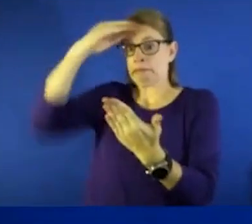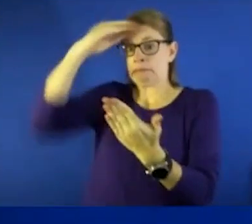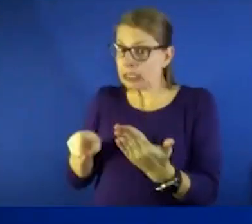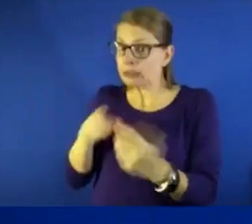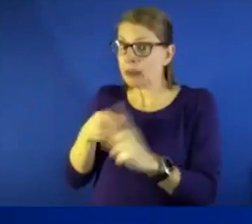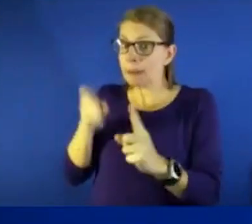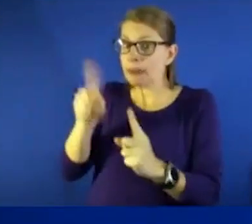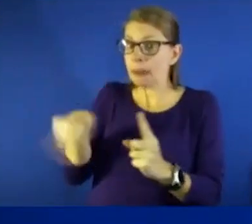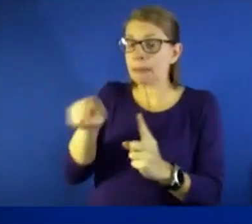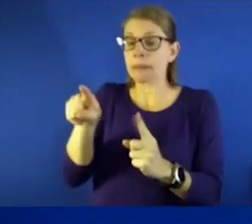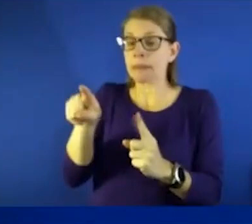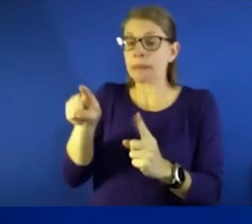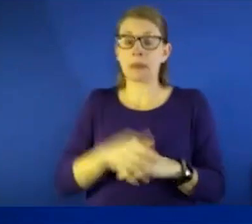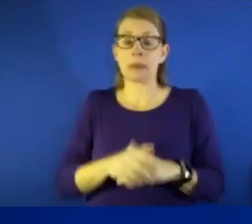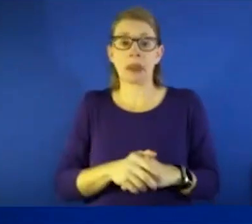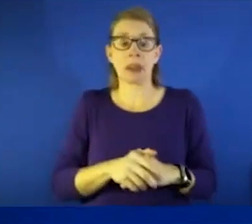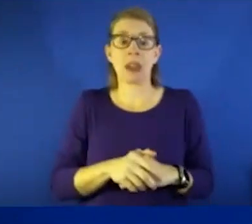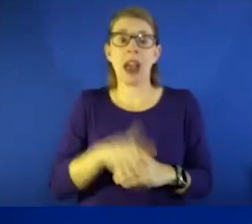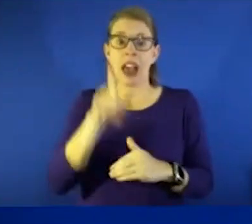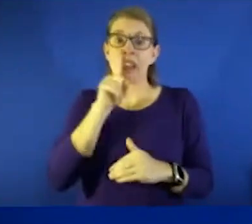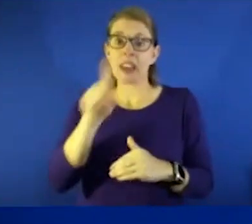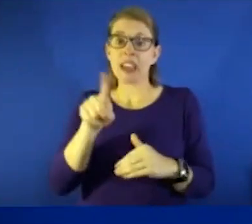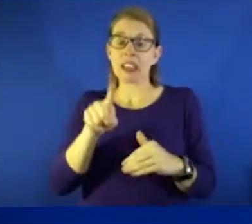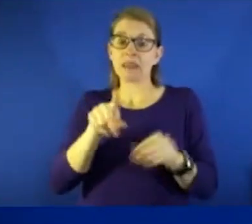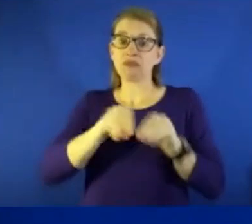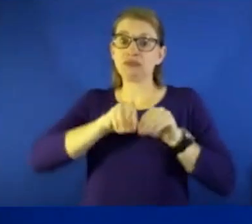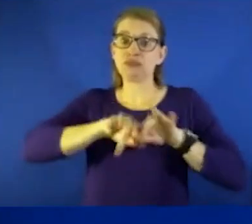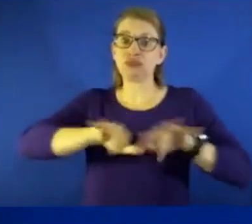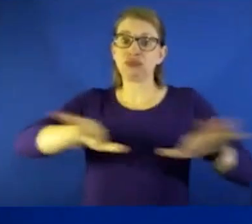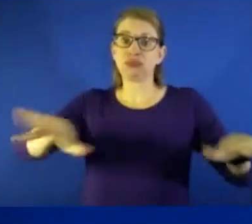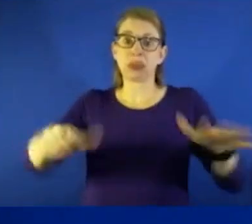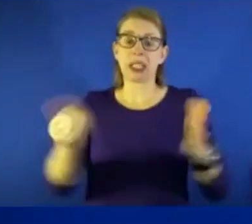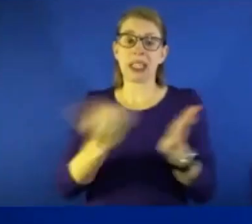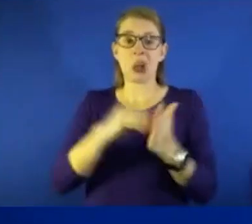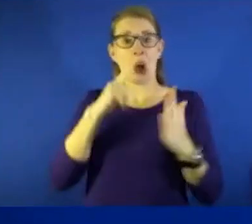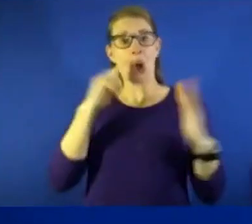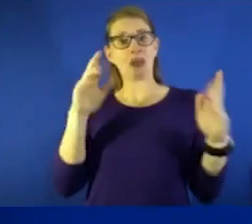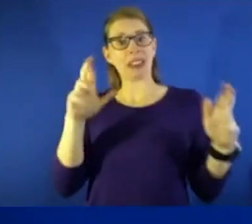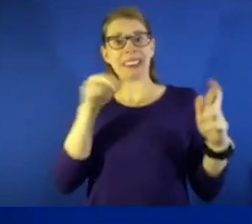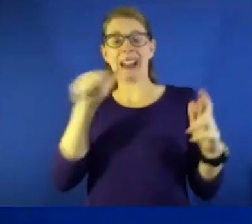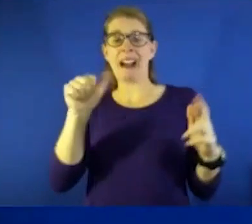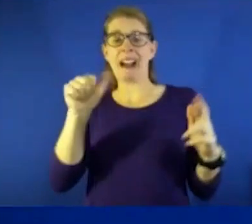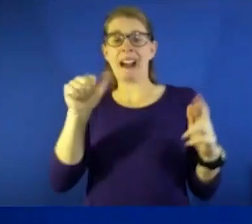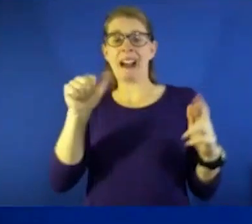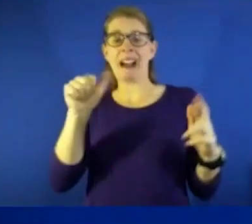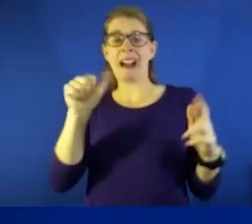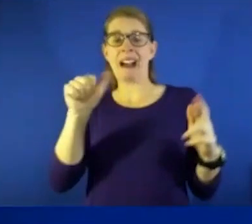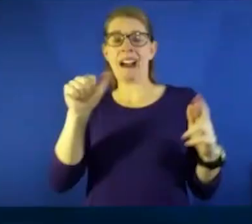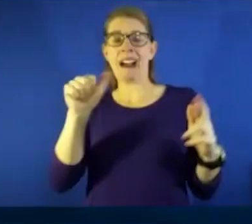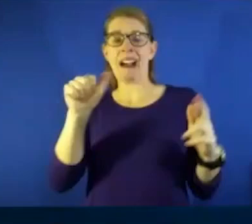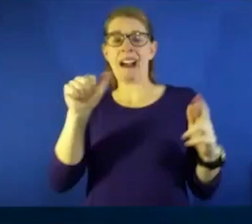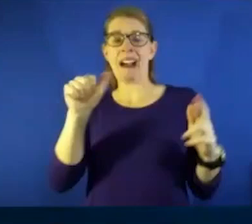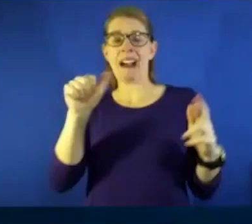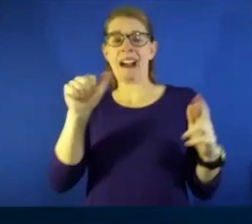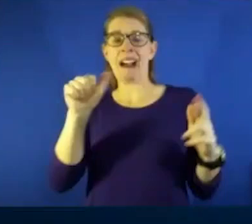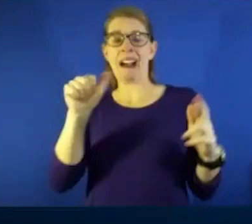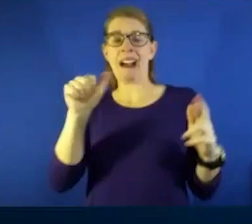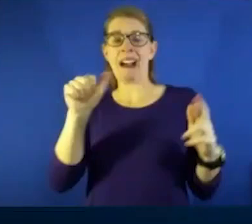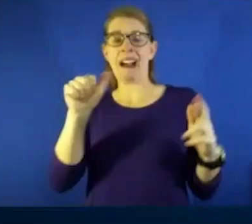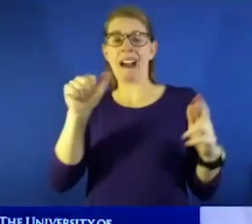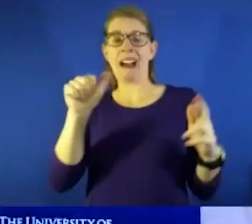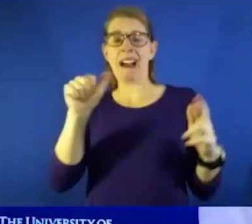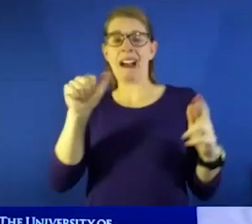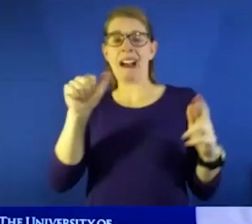I think we could be in for another surge. Hopefully nothing like we saw in August and September when things were so difficult here. Yeah. No, I think we